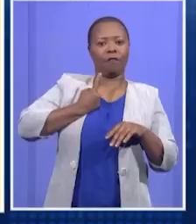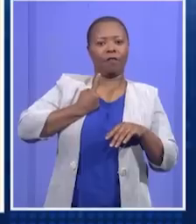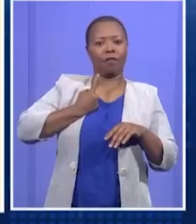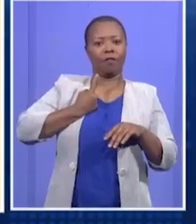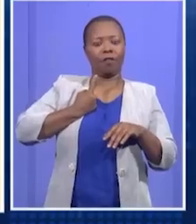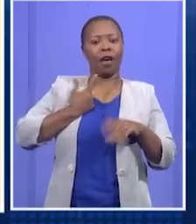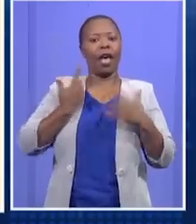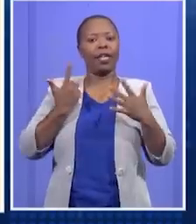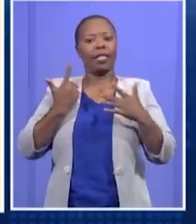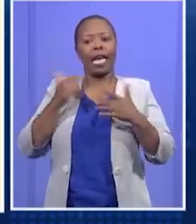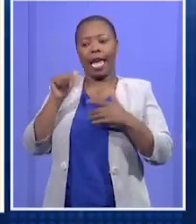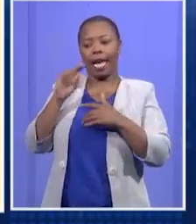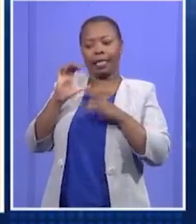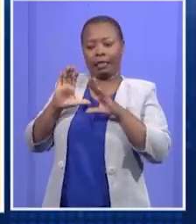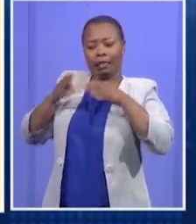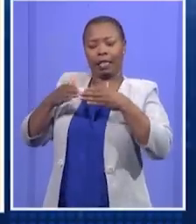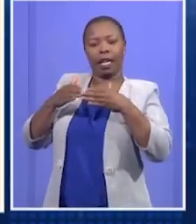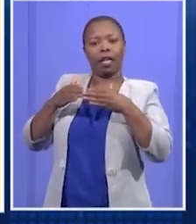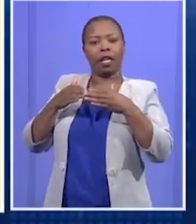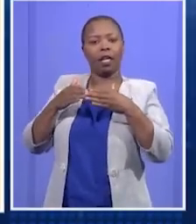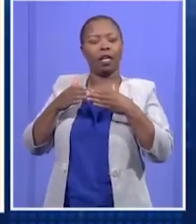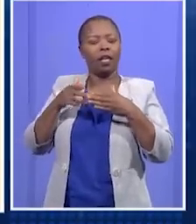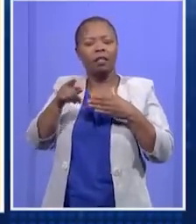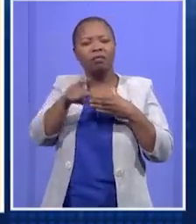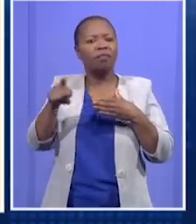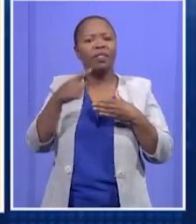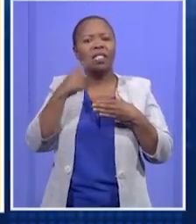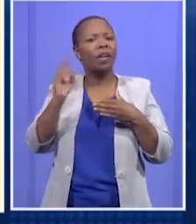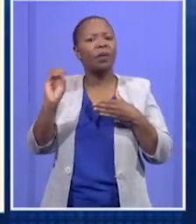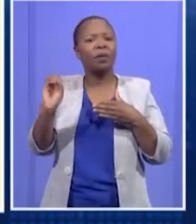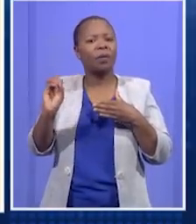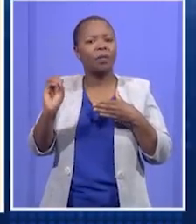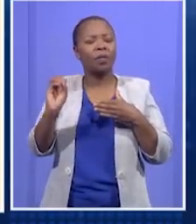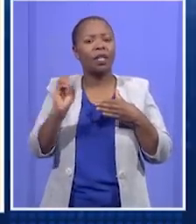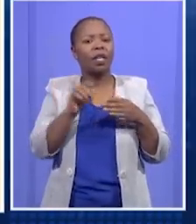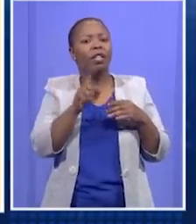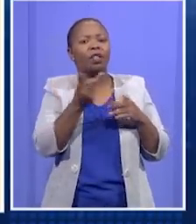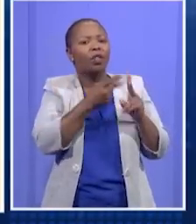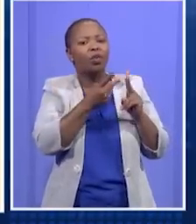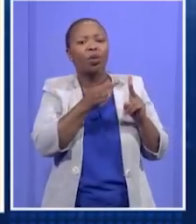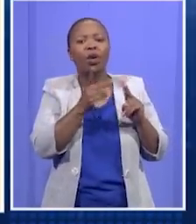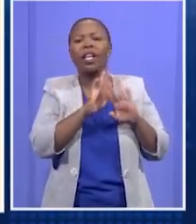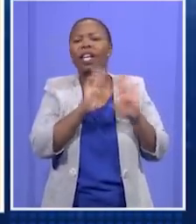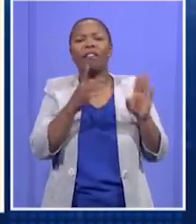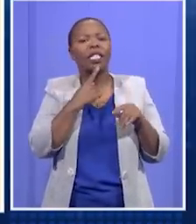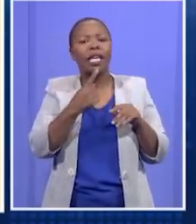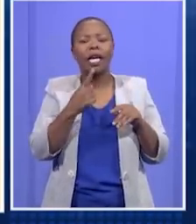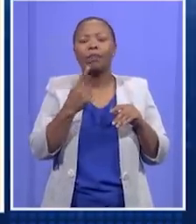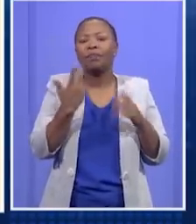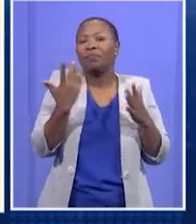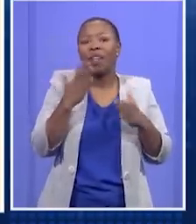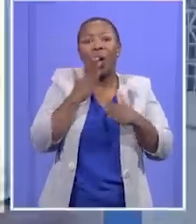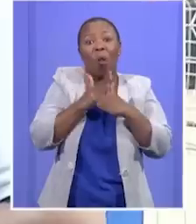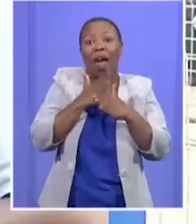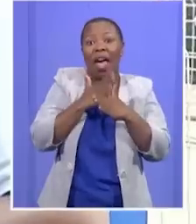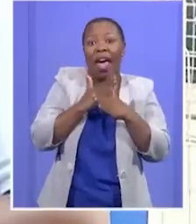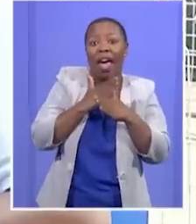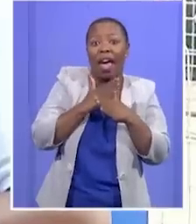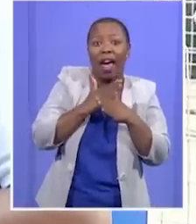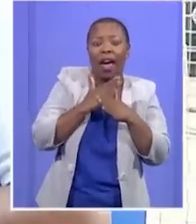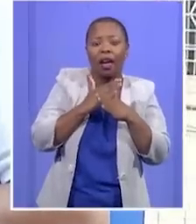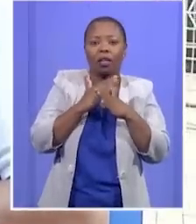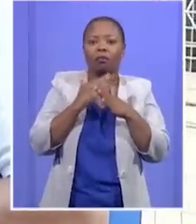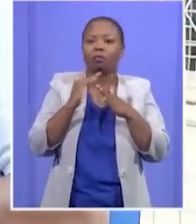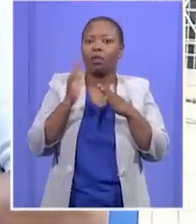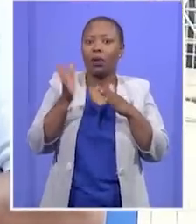None of them, you know, say unemployment is very high. It's a slogan that they all use, but none of them